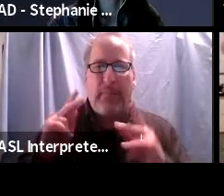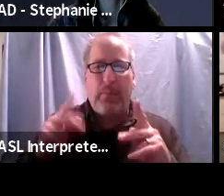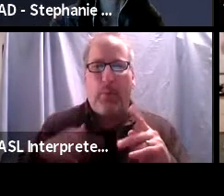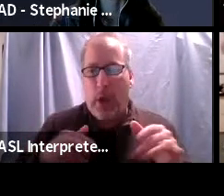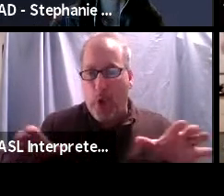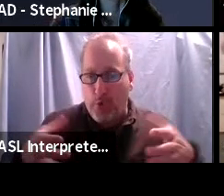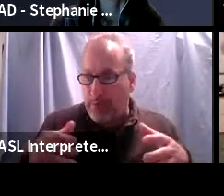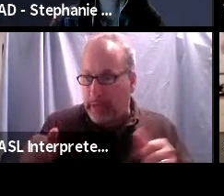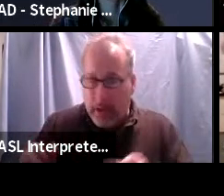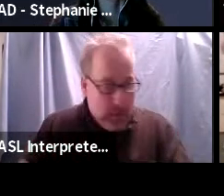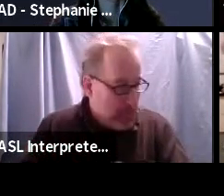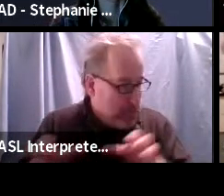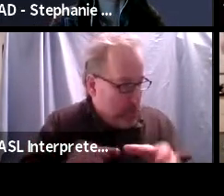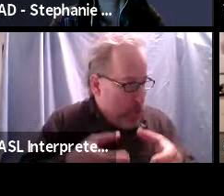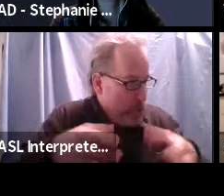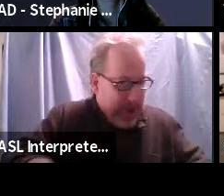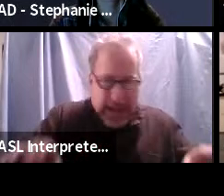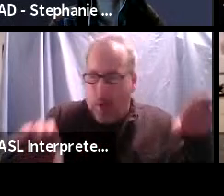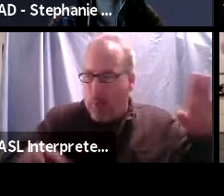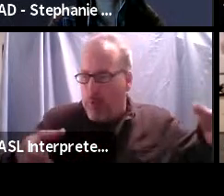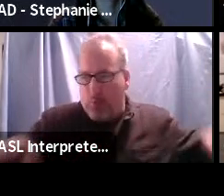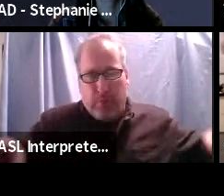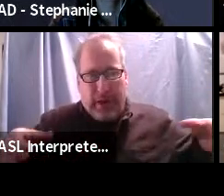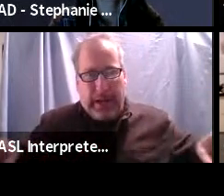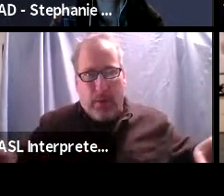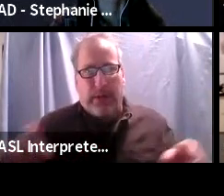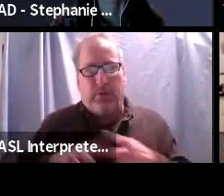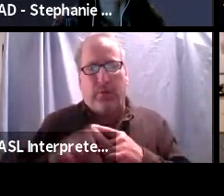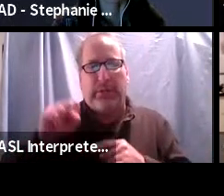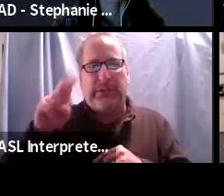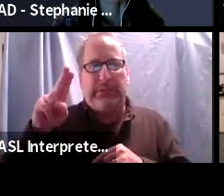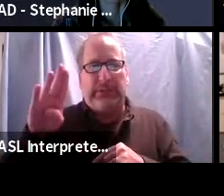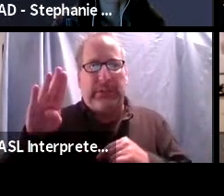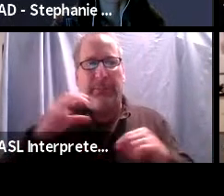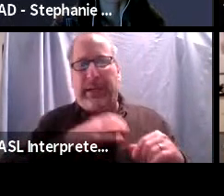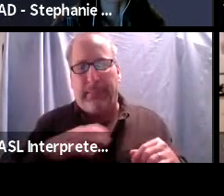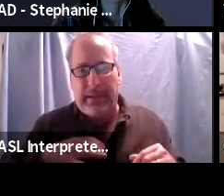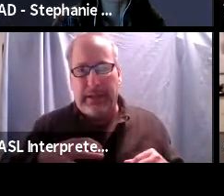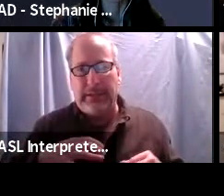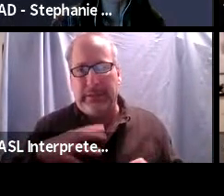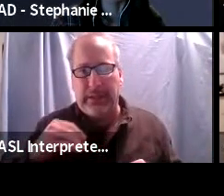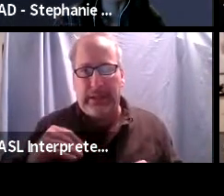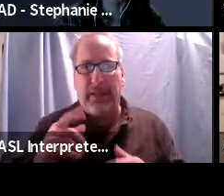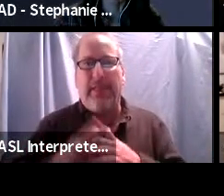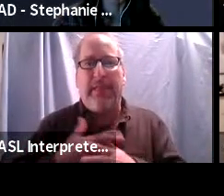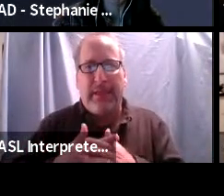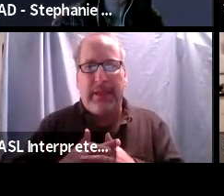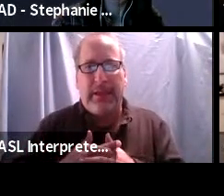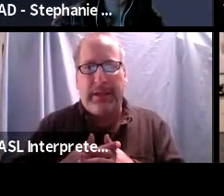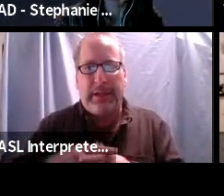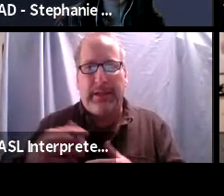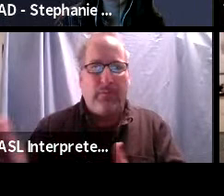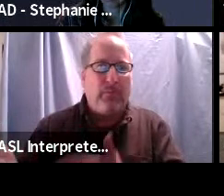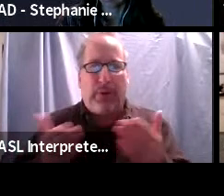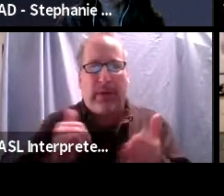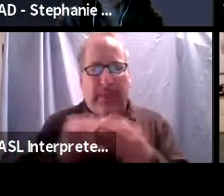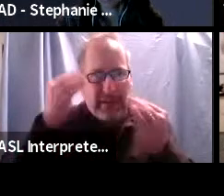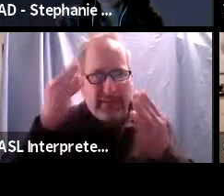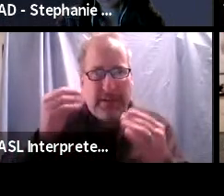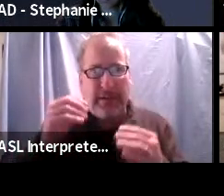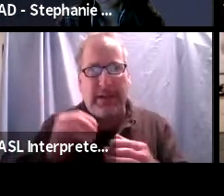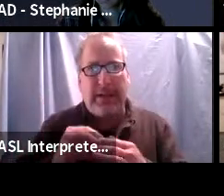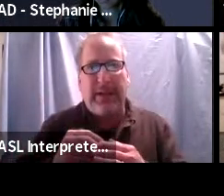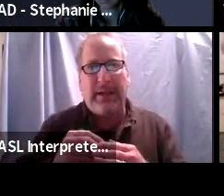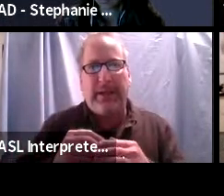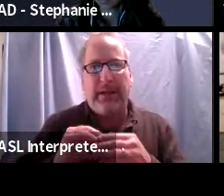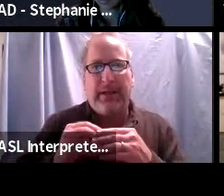go back, break out into the subcommittees that you've already talked about, and then take that information and then independently